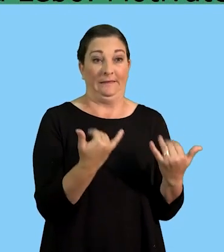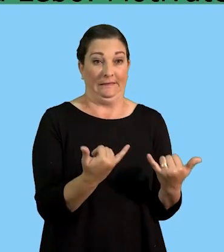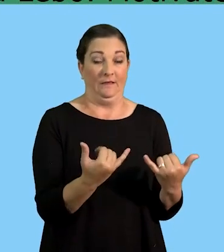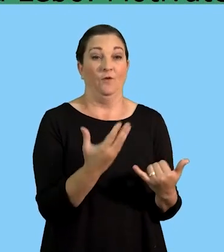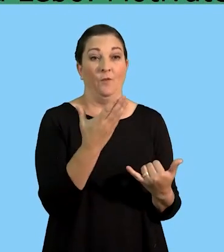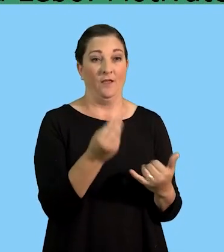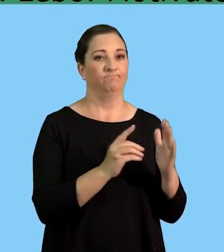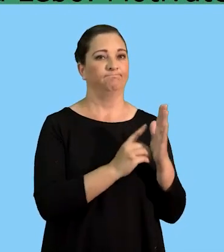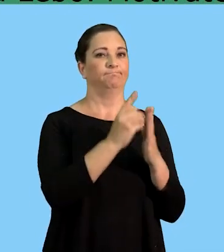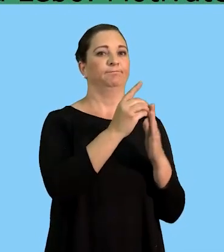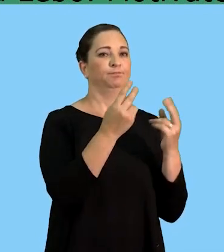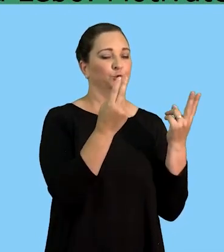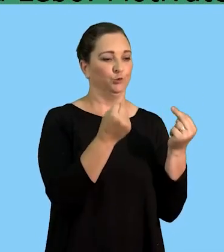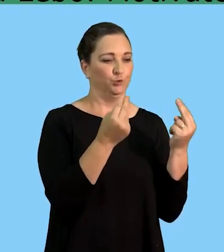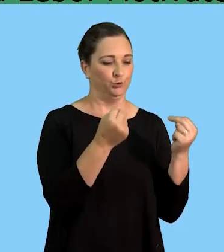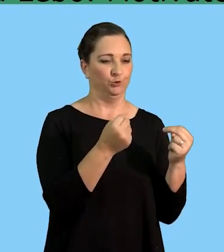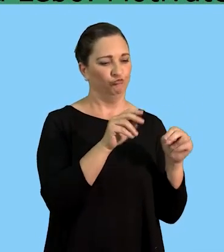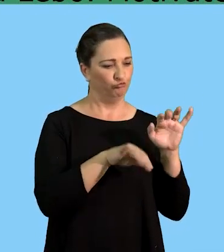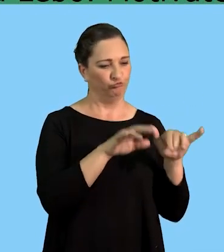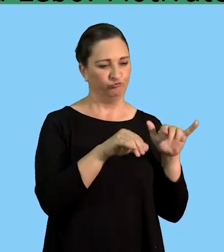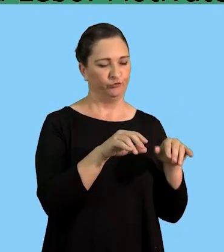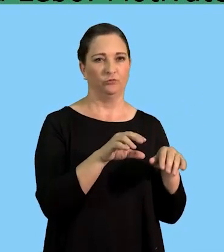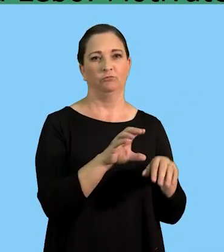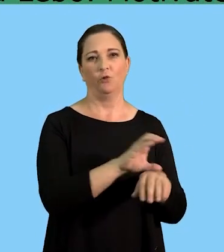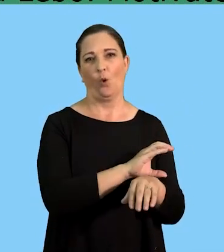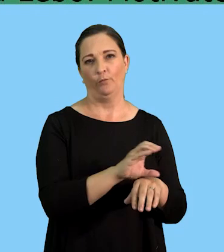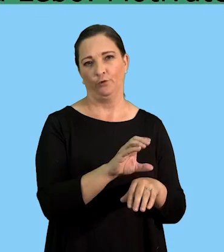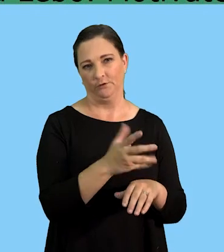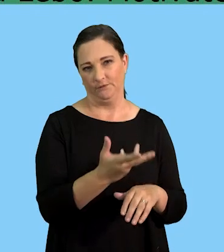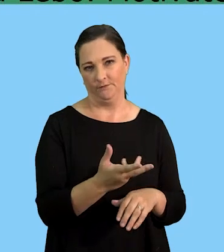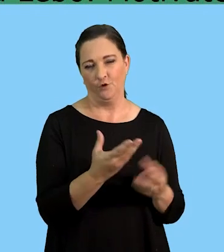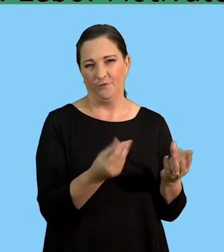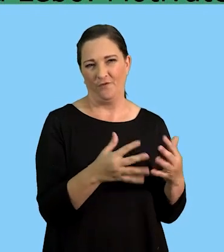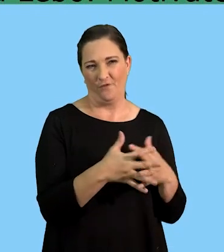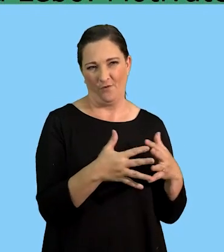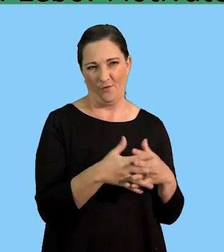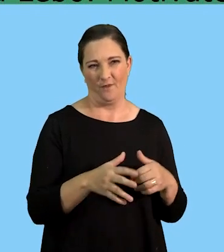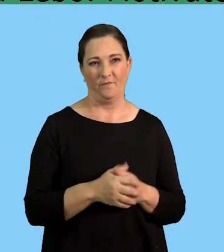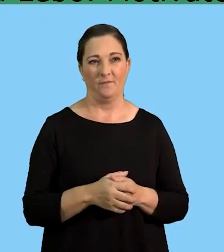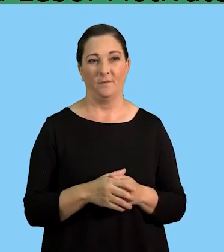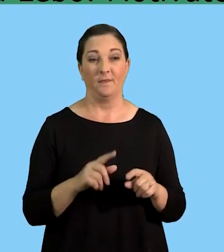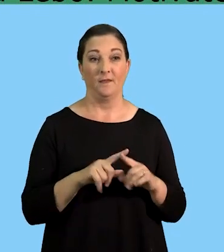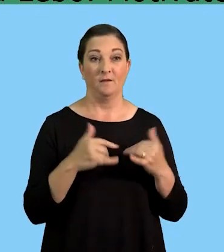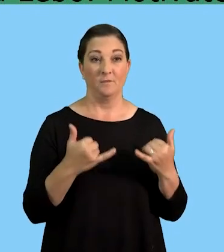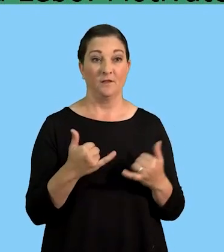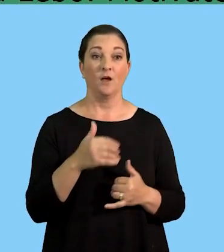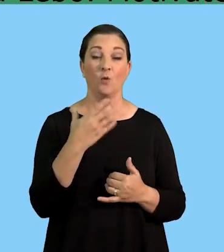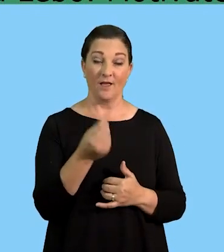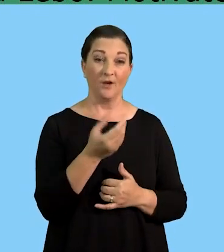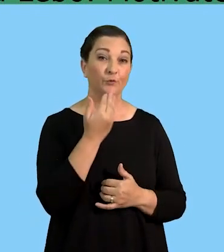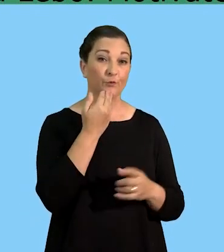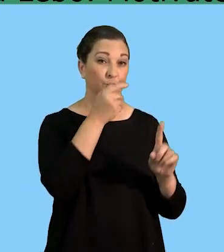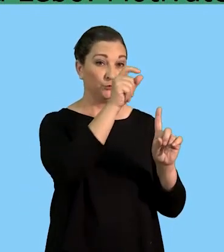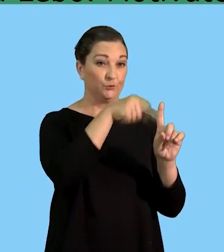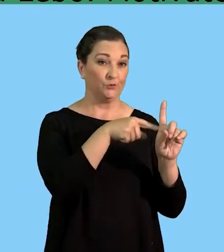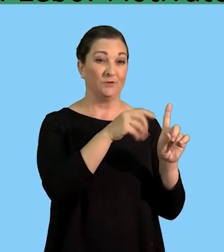various computer programs. We have Cindy, the production manager, who offers rewards to motivate employees